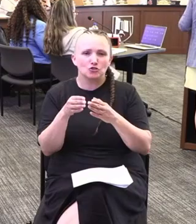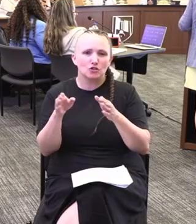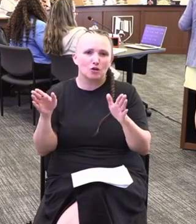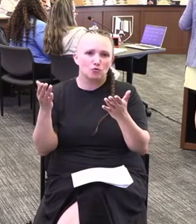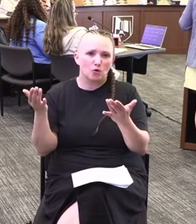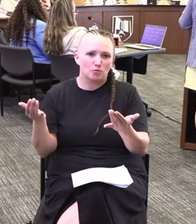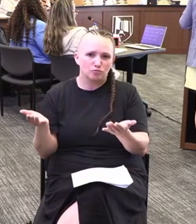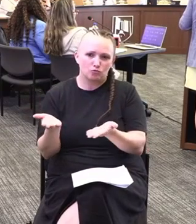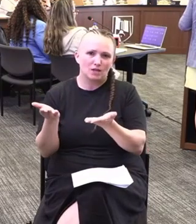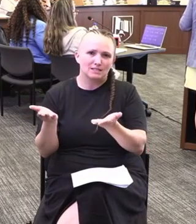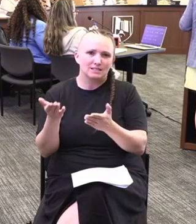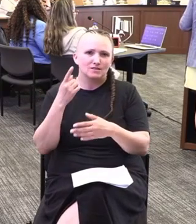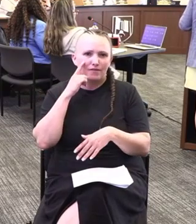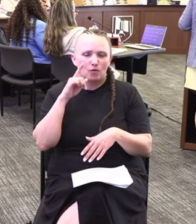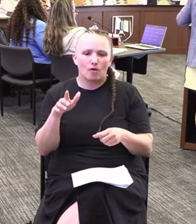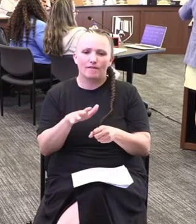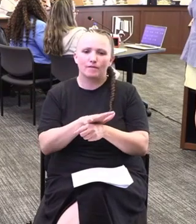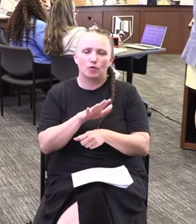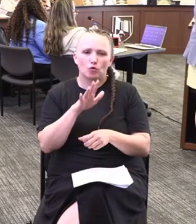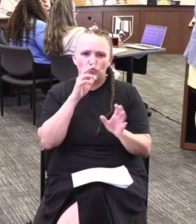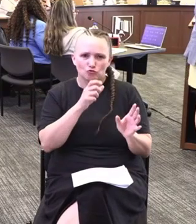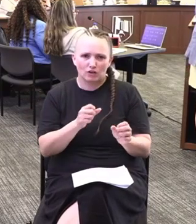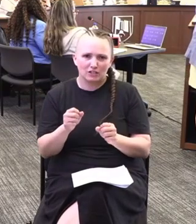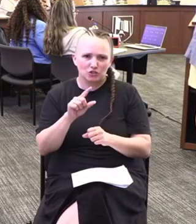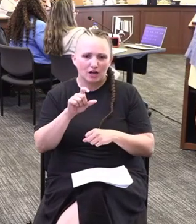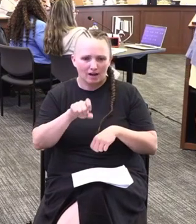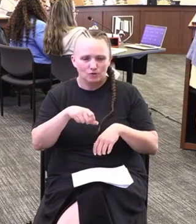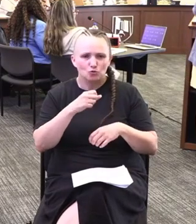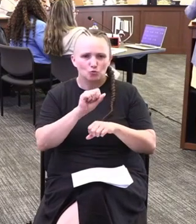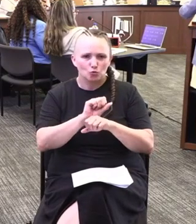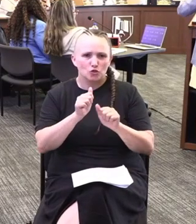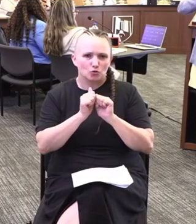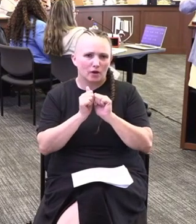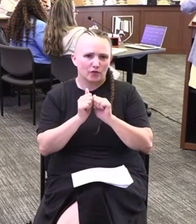strategy. They have to work together.